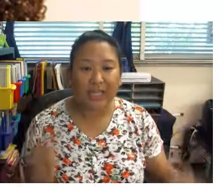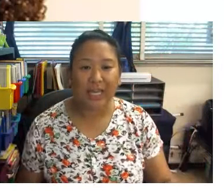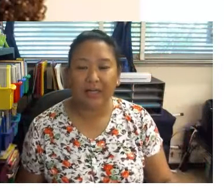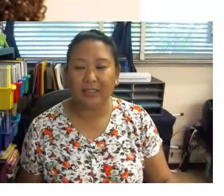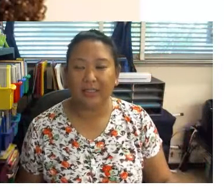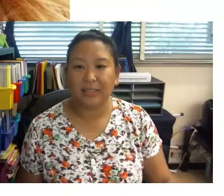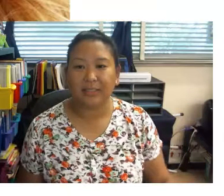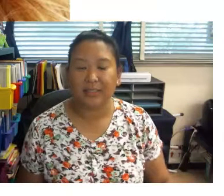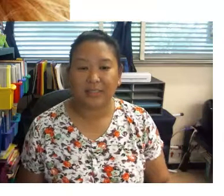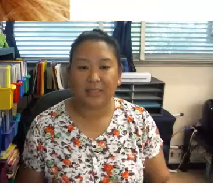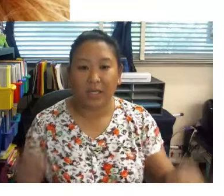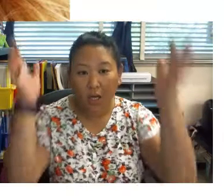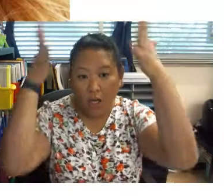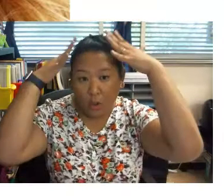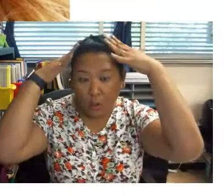curly hair,